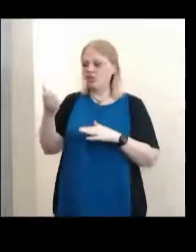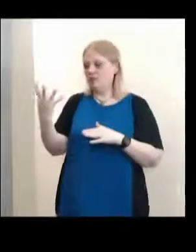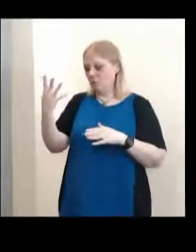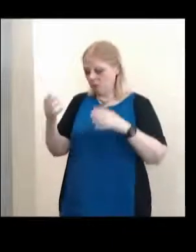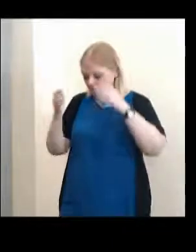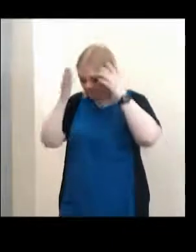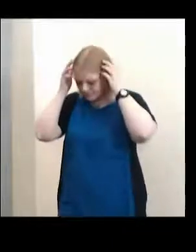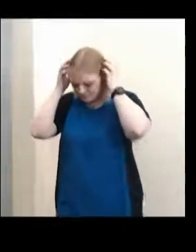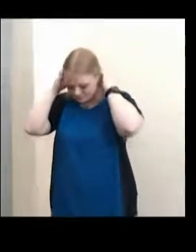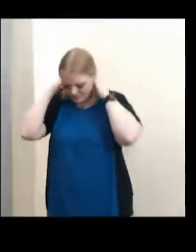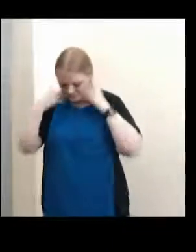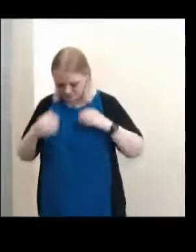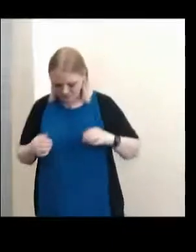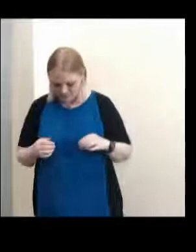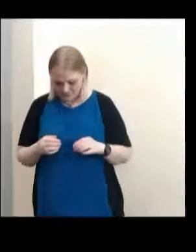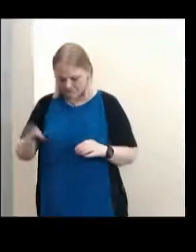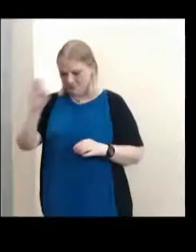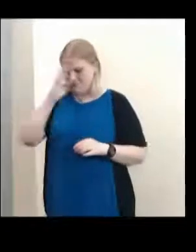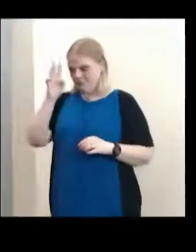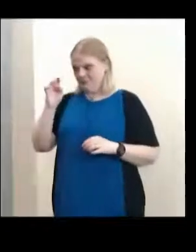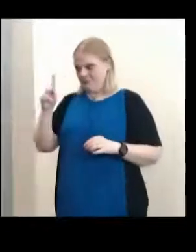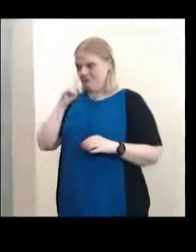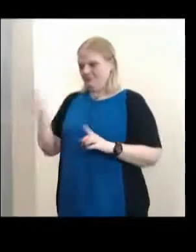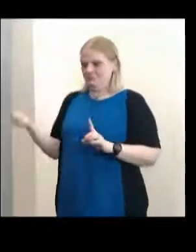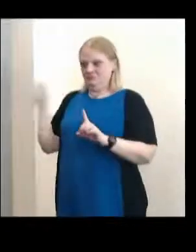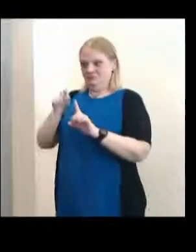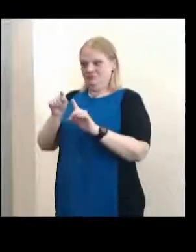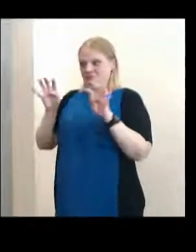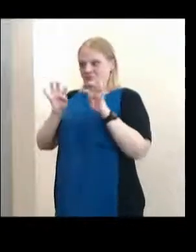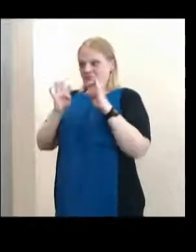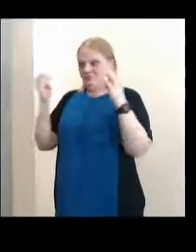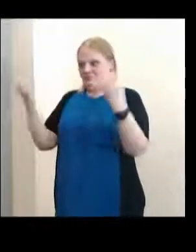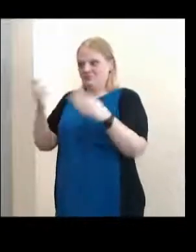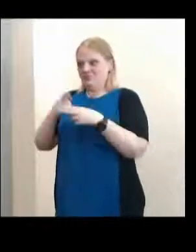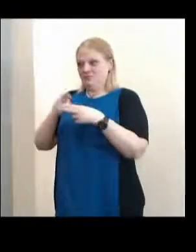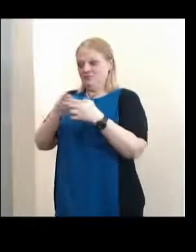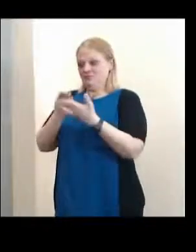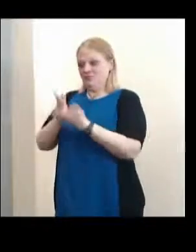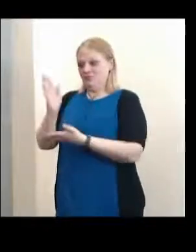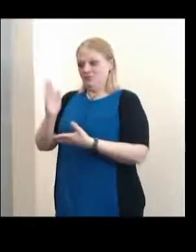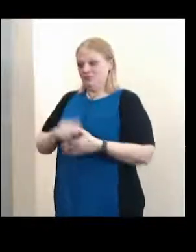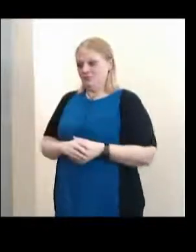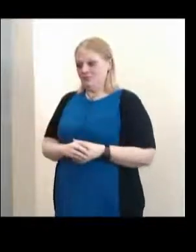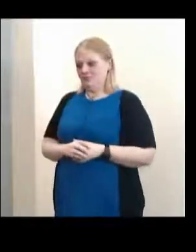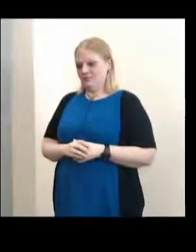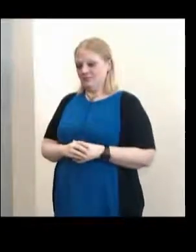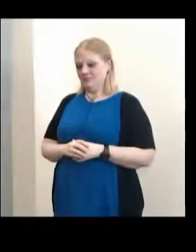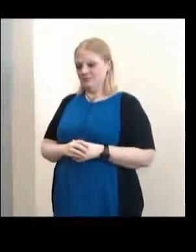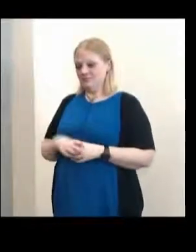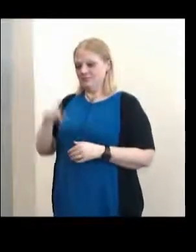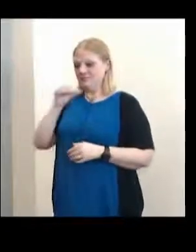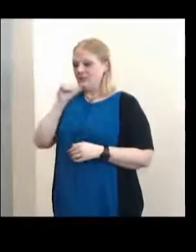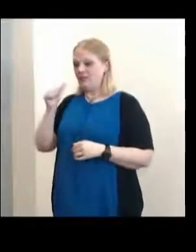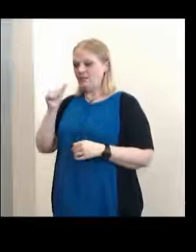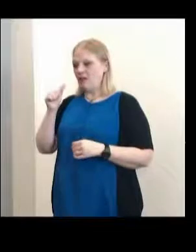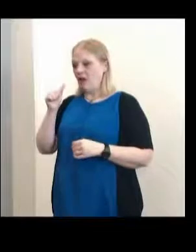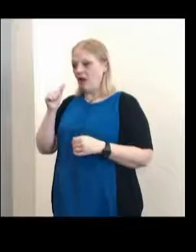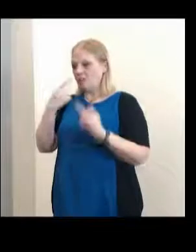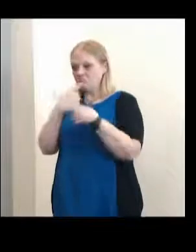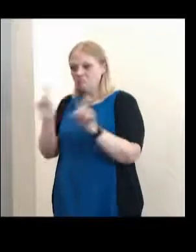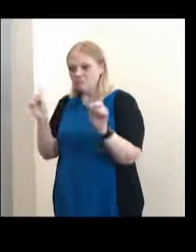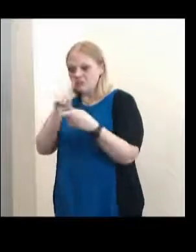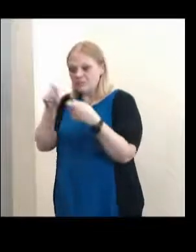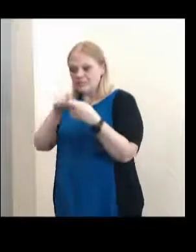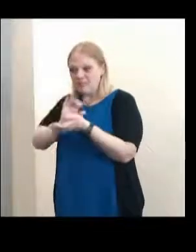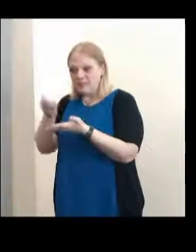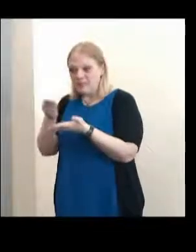Rickard. Hi, Mark. Back to the stadium naming rights. They did not disclose a specific amount of money, but as you pointed